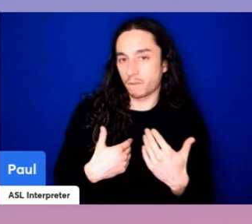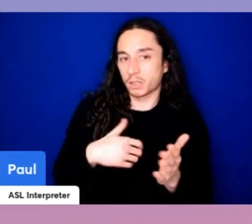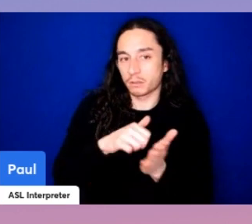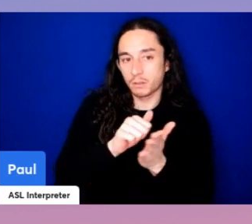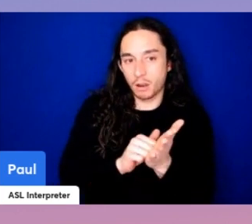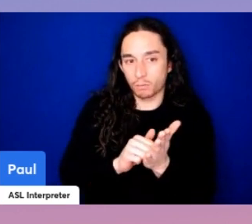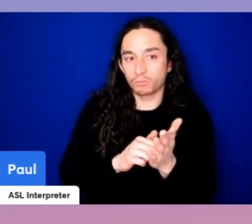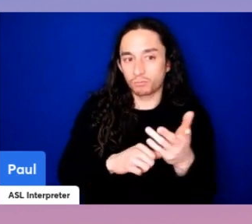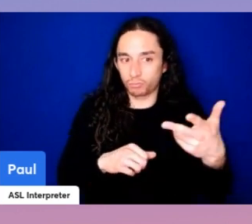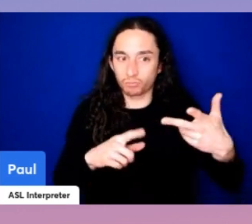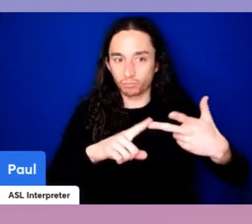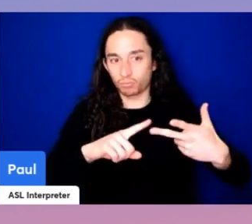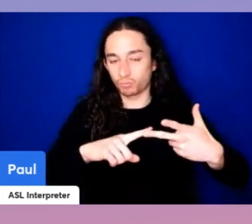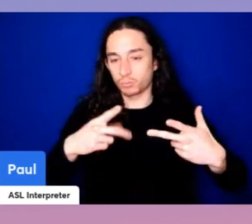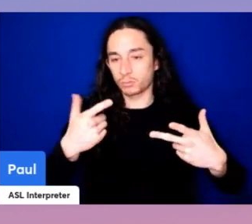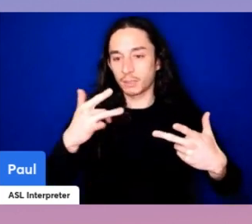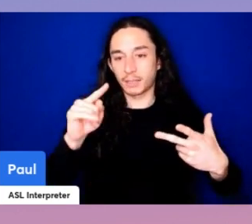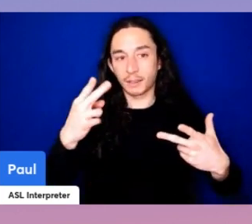Bervianto.